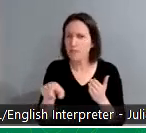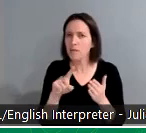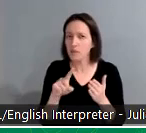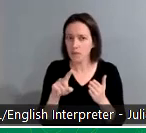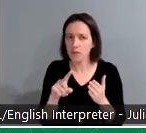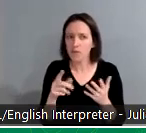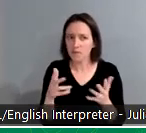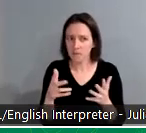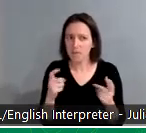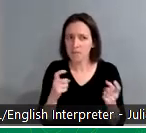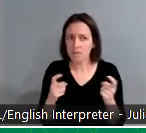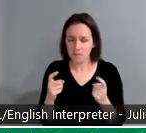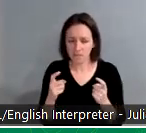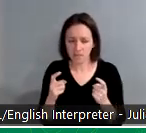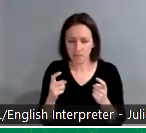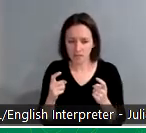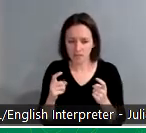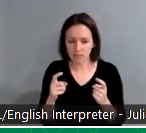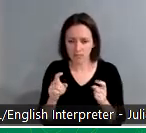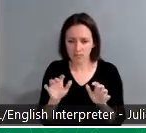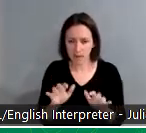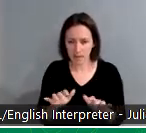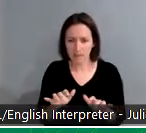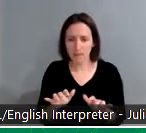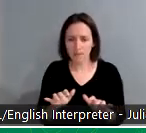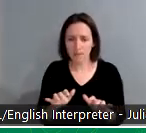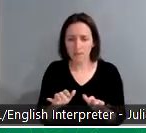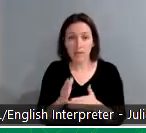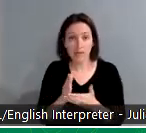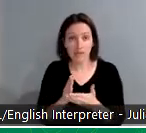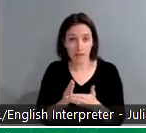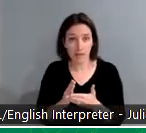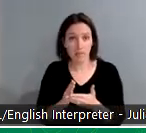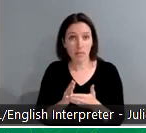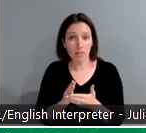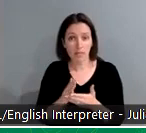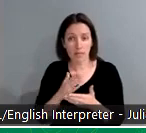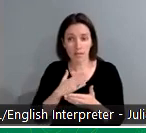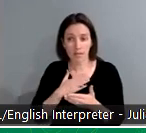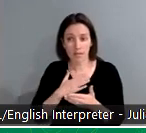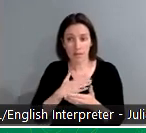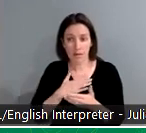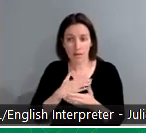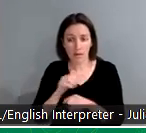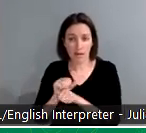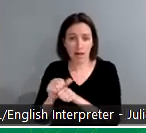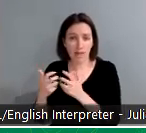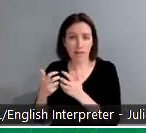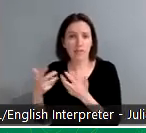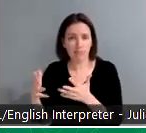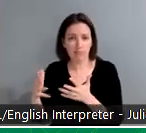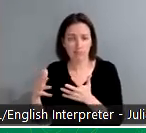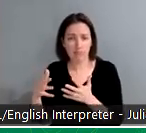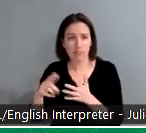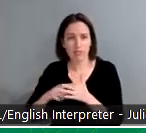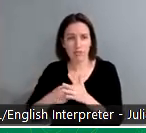questions. And I believe some of my colleagues have started responding to those questions.